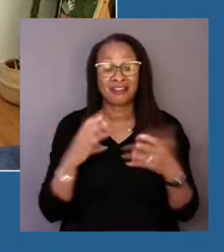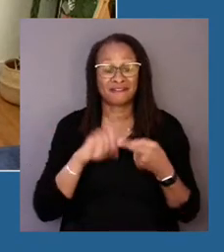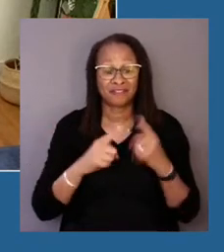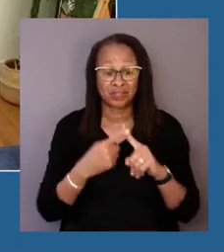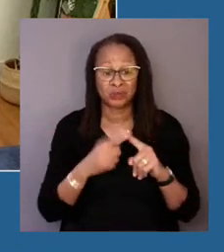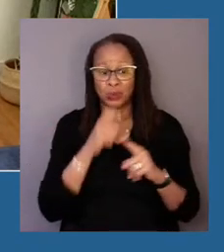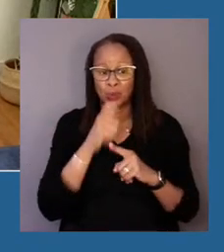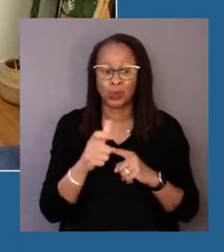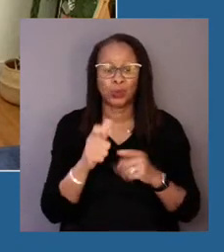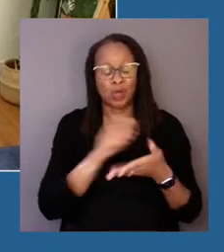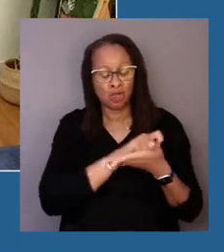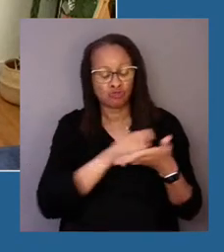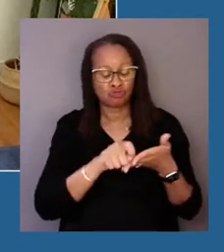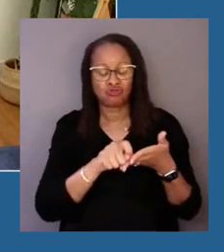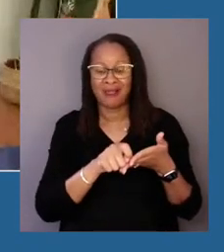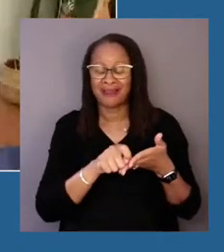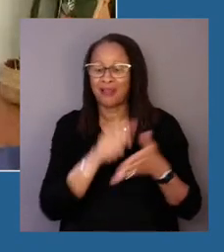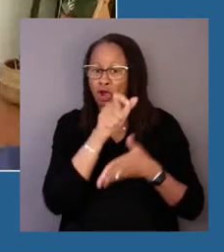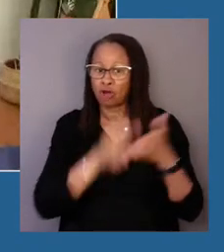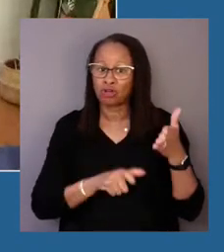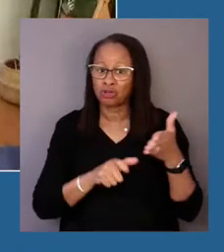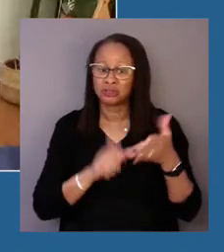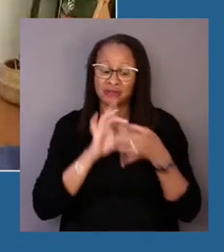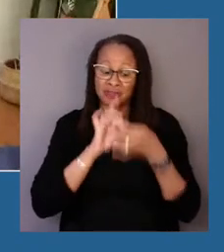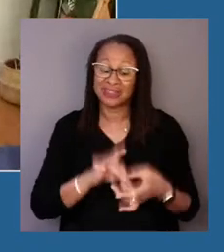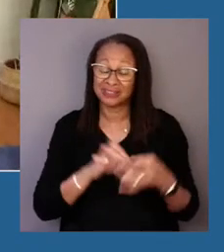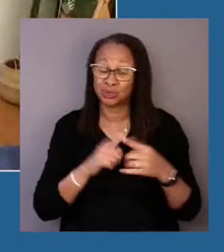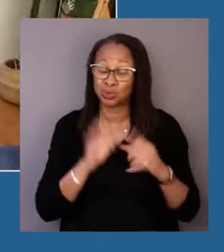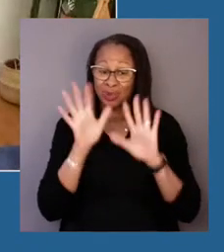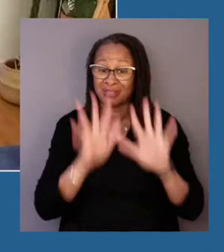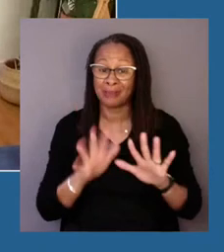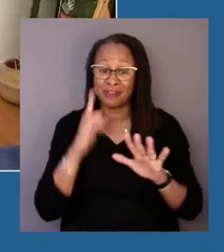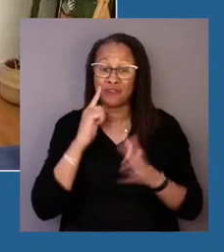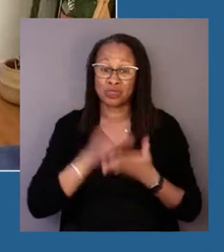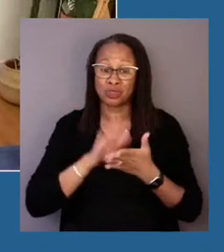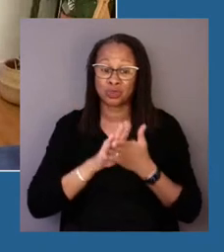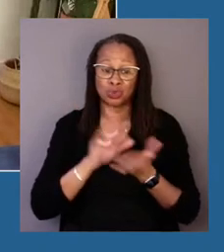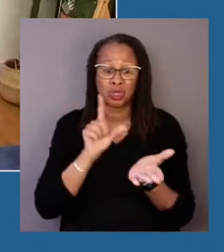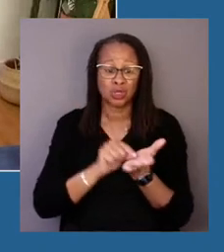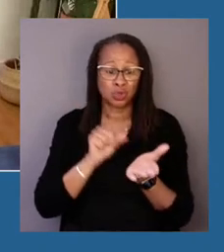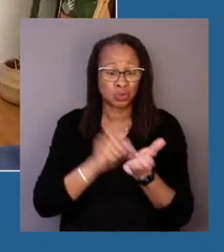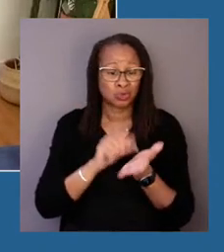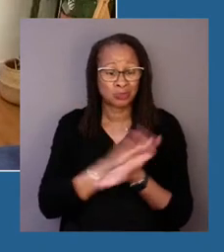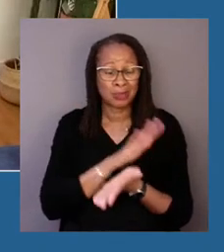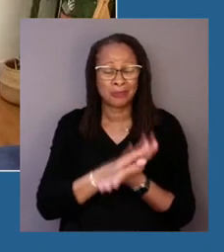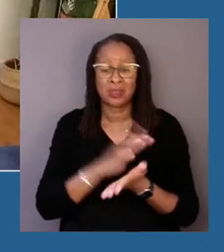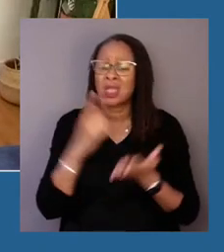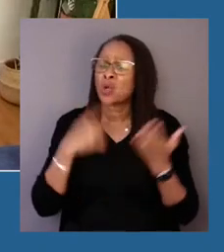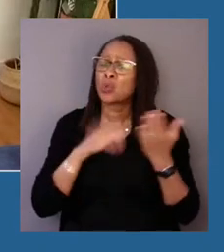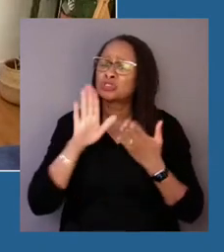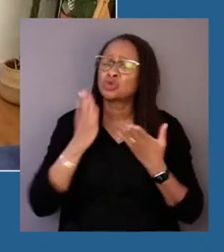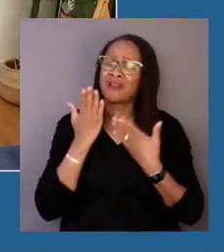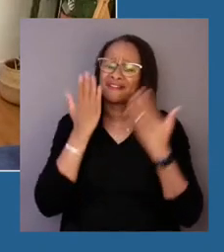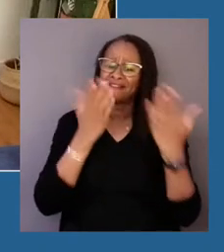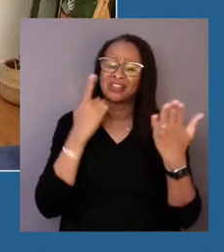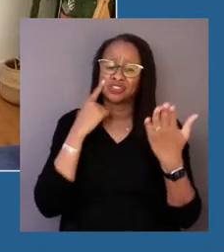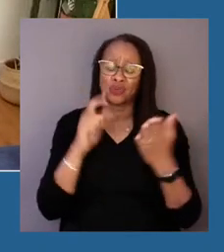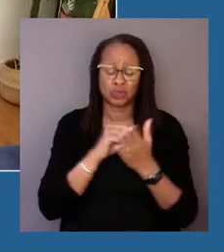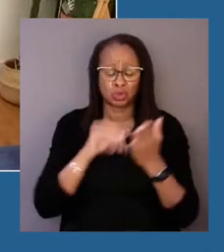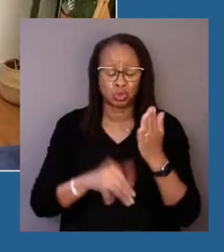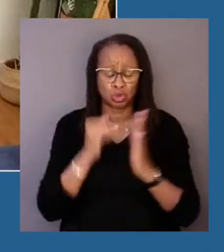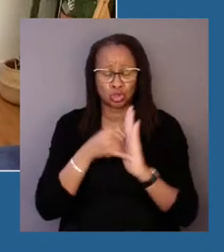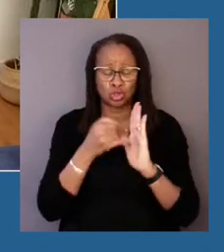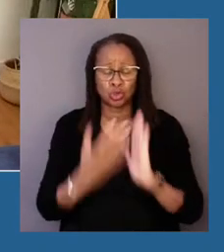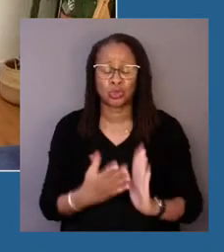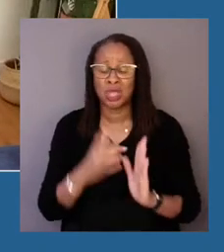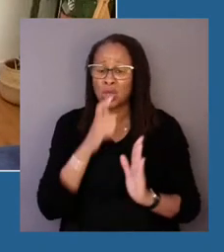climate articles for the school newspaper. So I guess like generally speaking, what advice would you have for student journalists who want to use their position